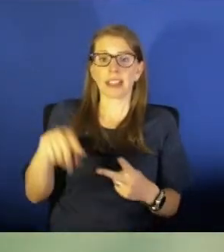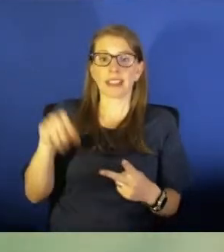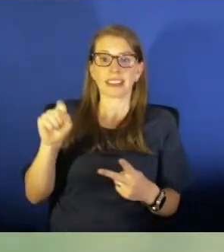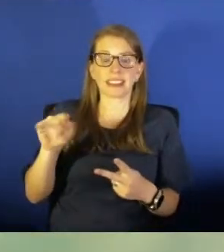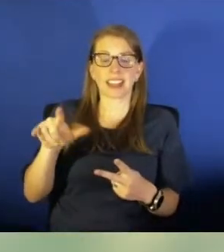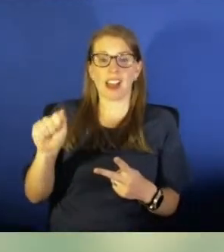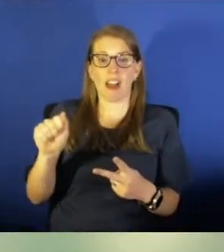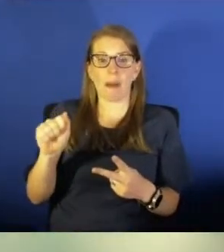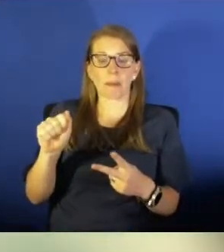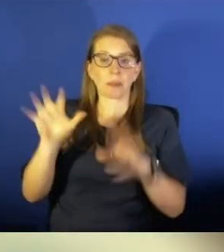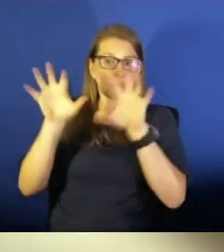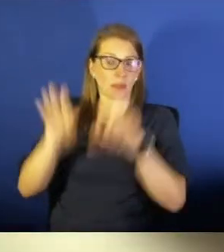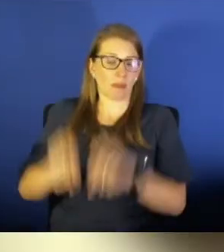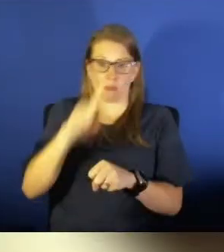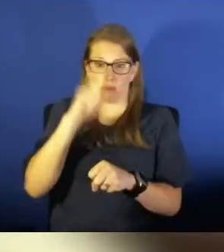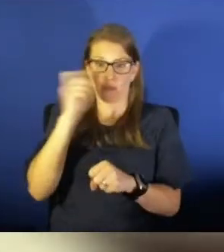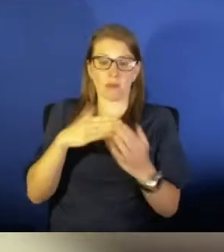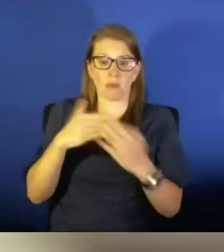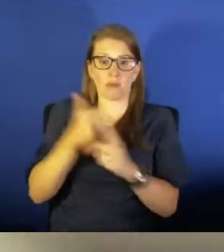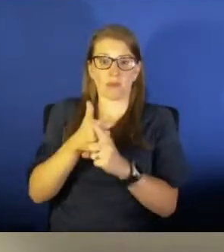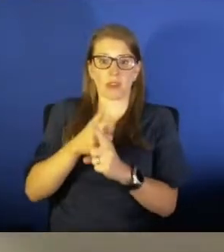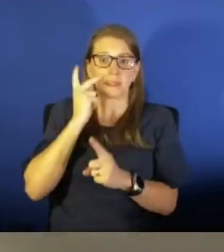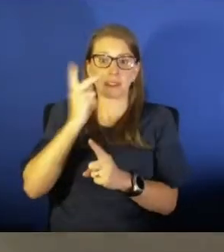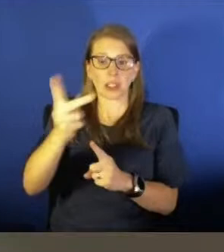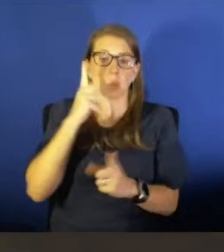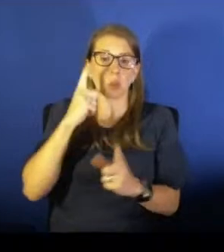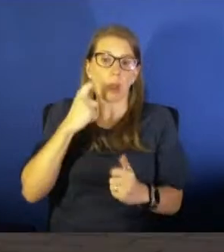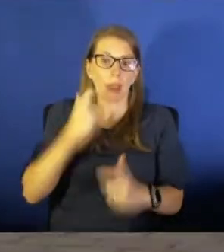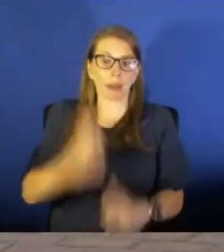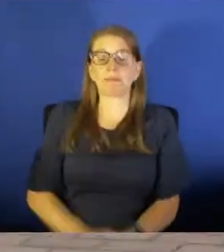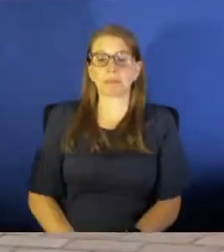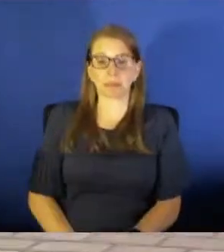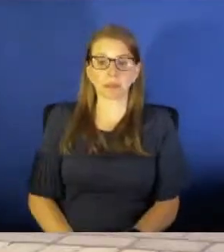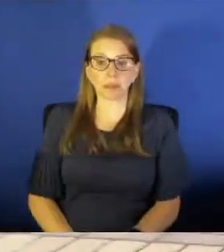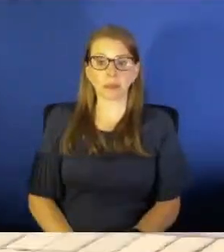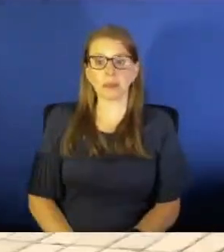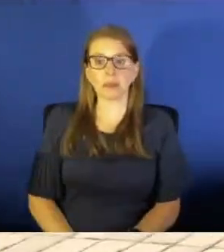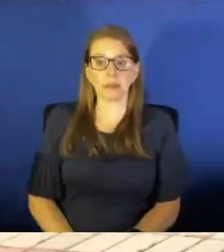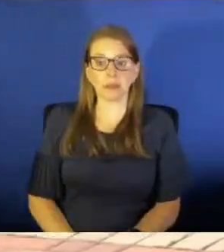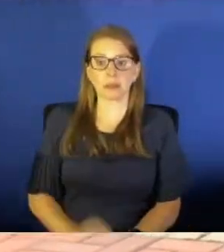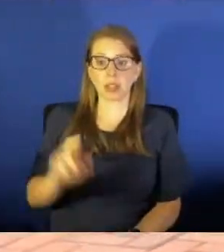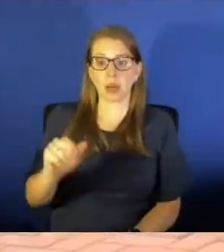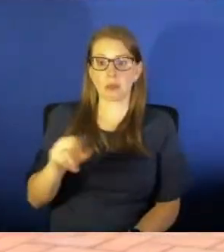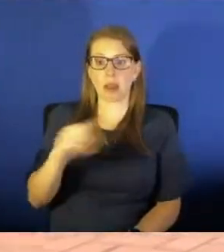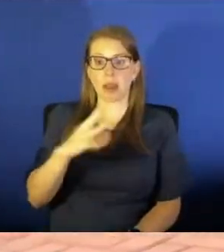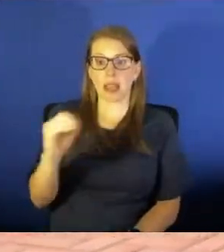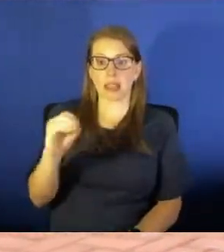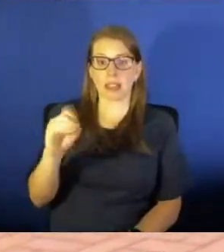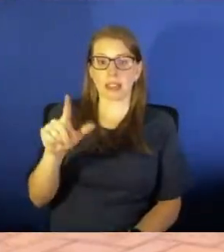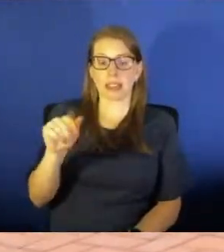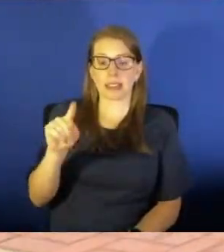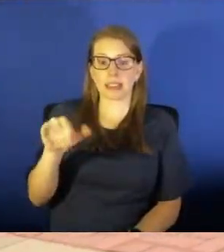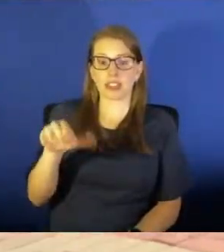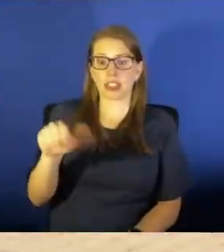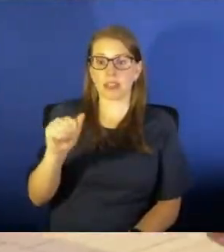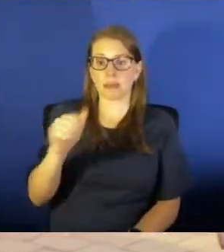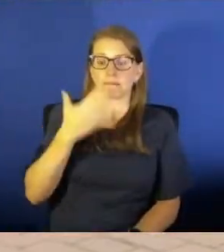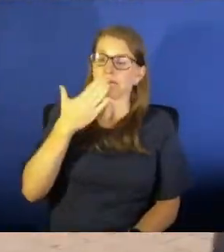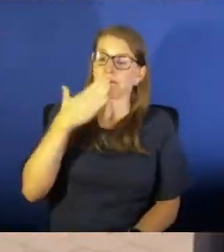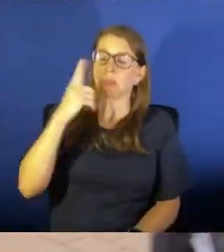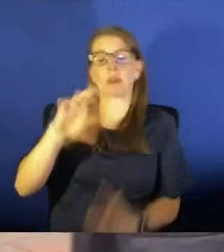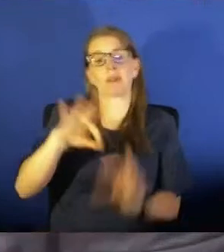down because whenever she sees it, she would cry. Ron and Leticia say they are grateful for their family and